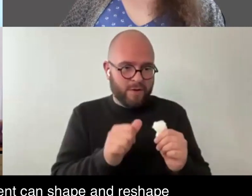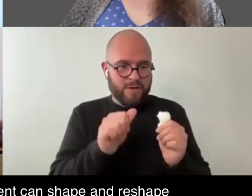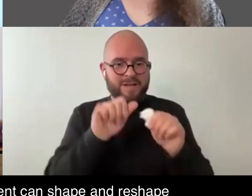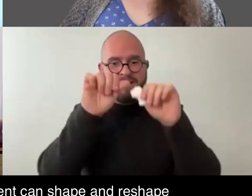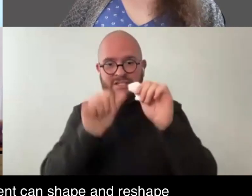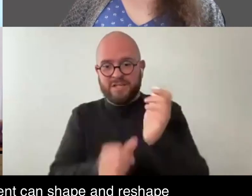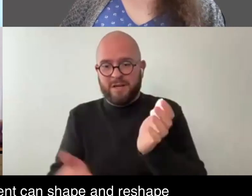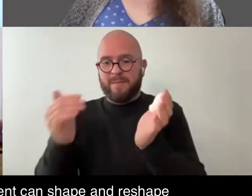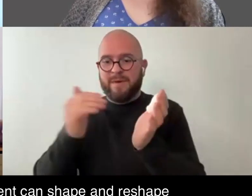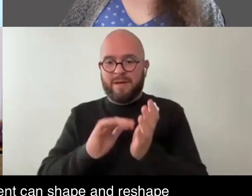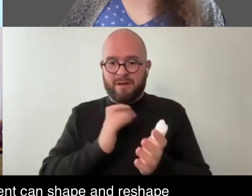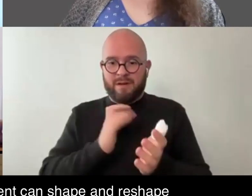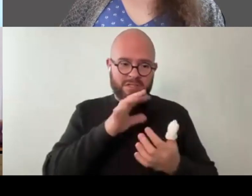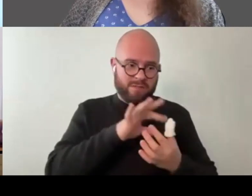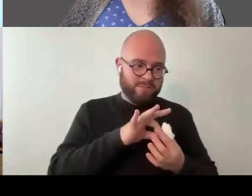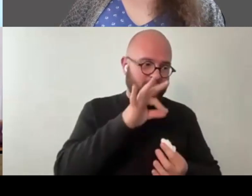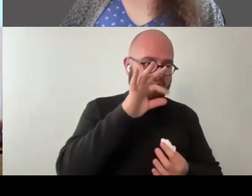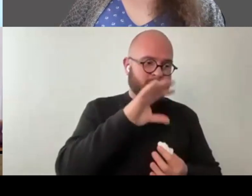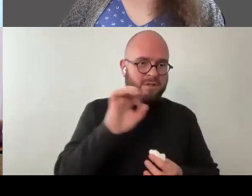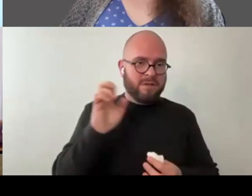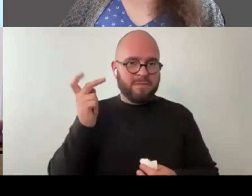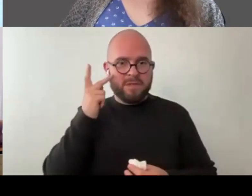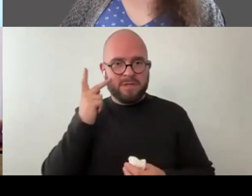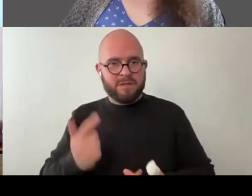and political lives. Oh,